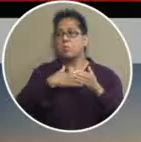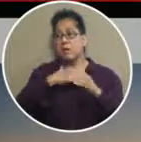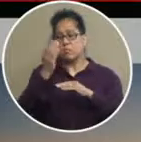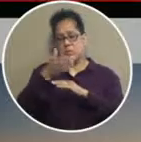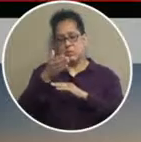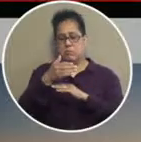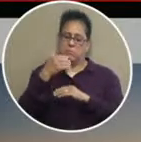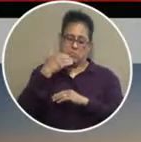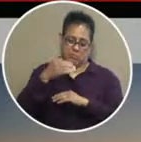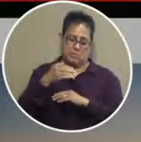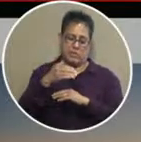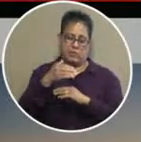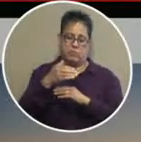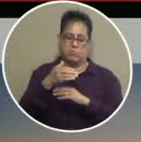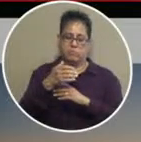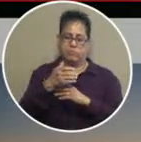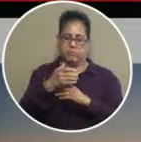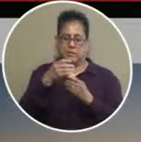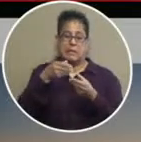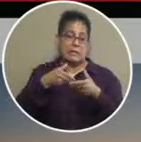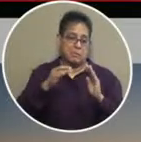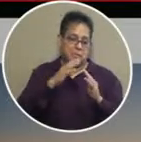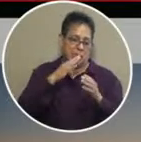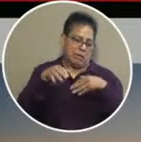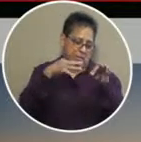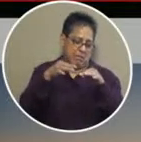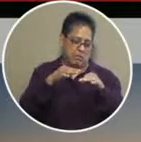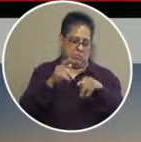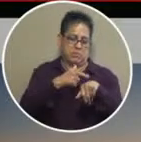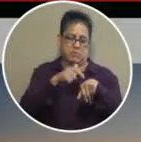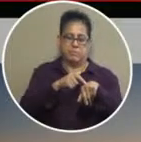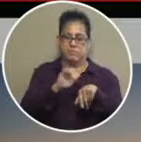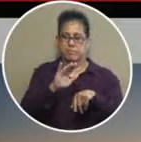for indulging me and letting me talk so long.